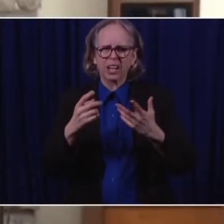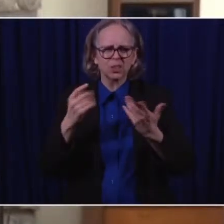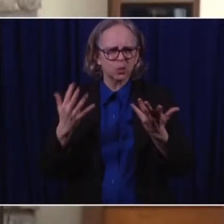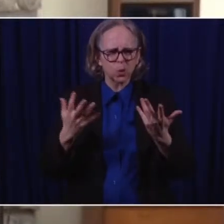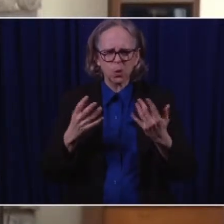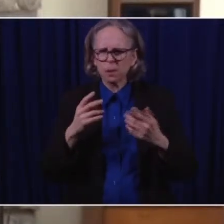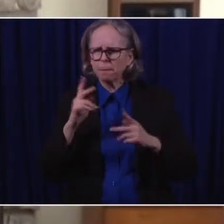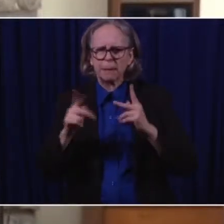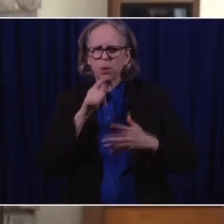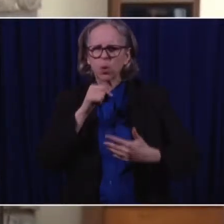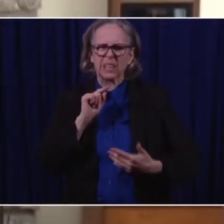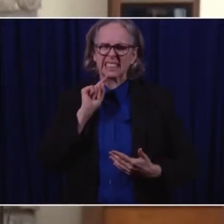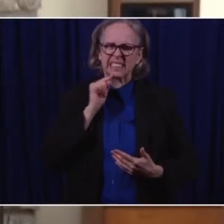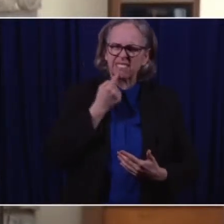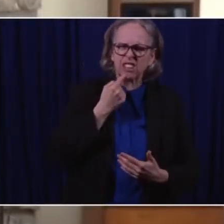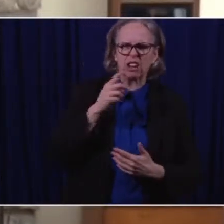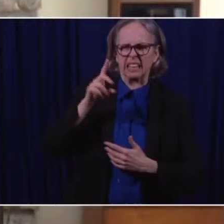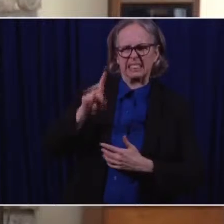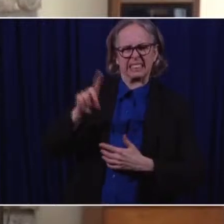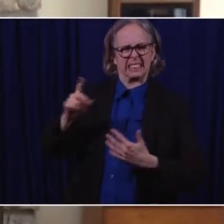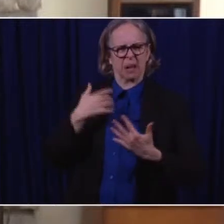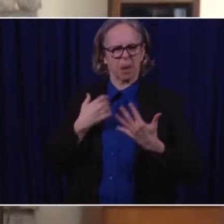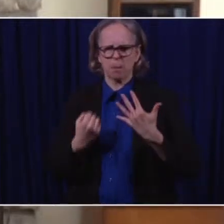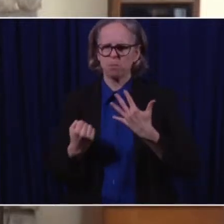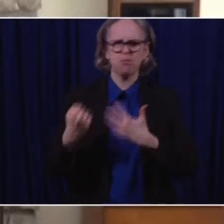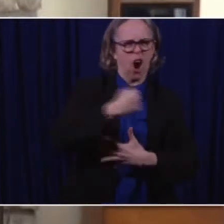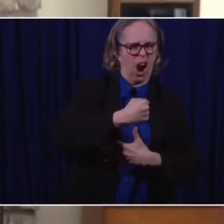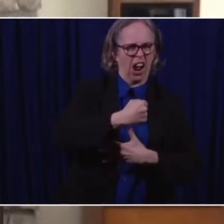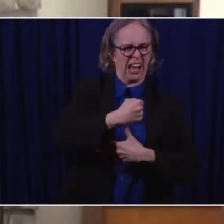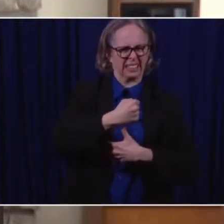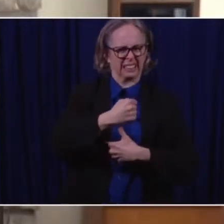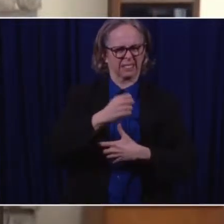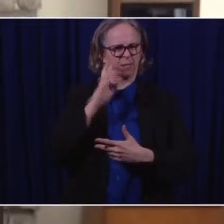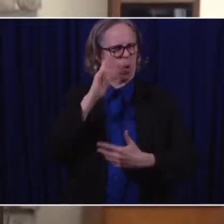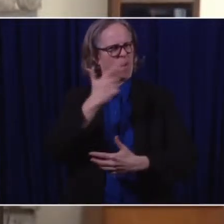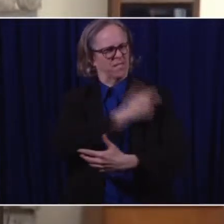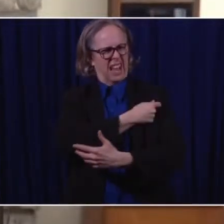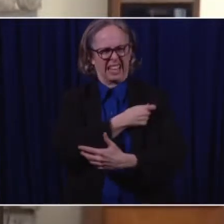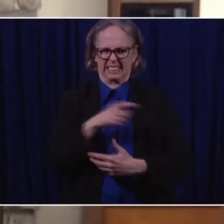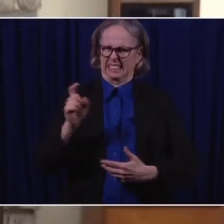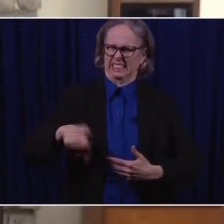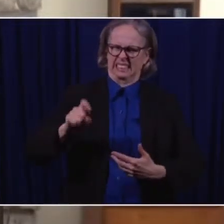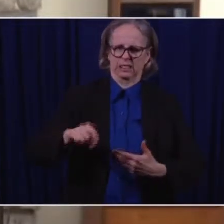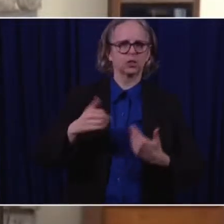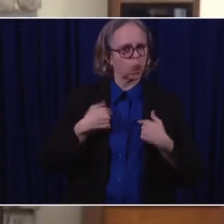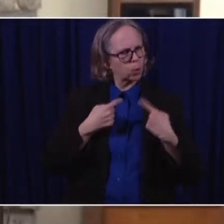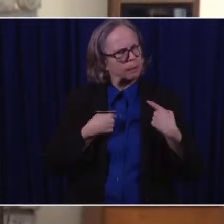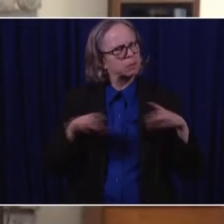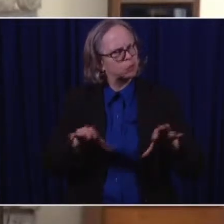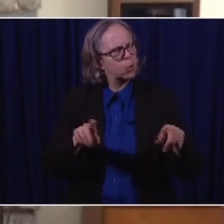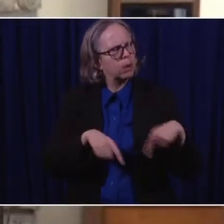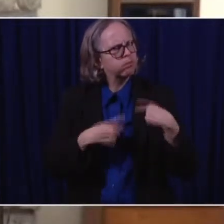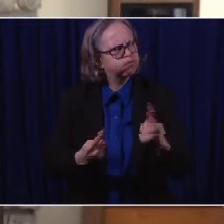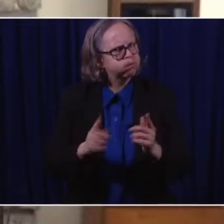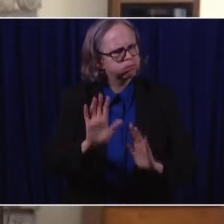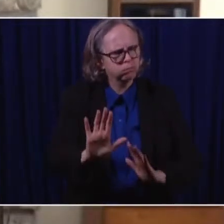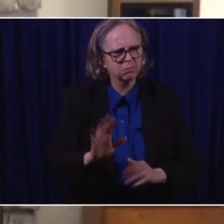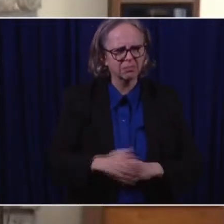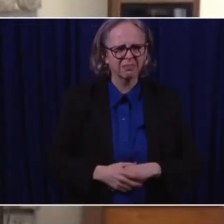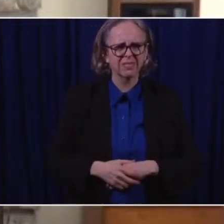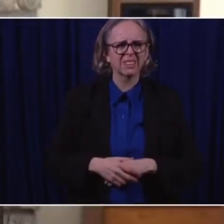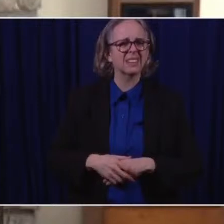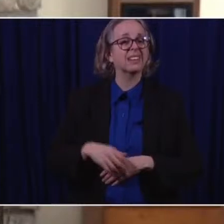been ongoing for the last several weeks. Our county boards of developmental disabilities,